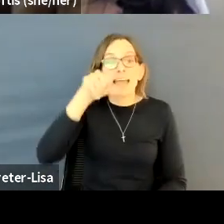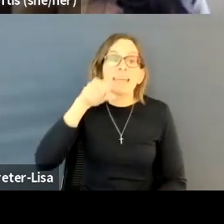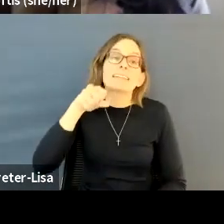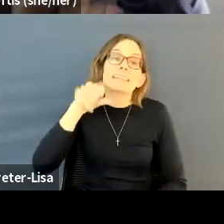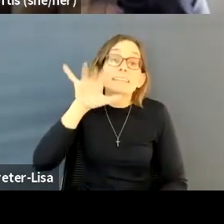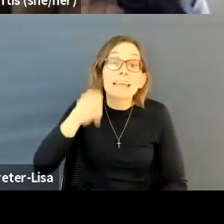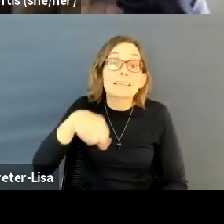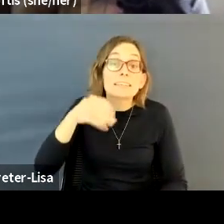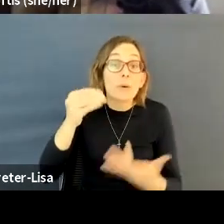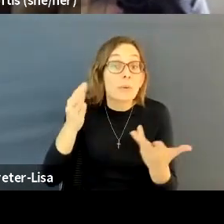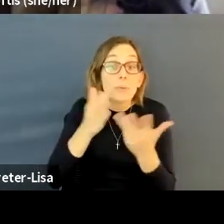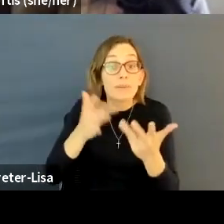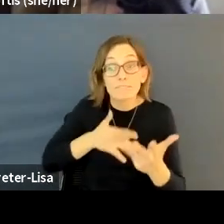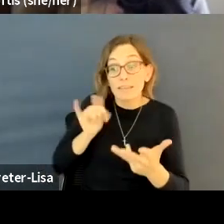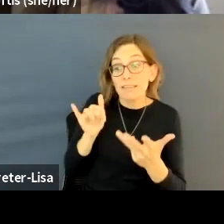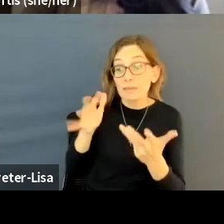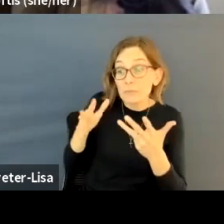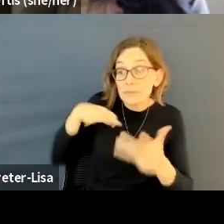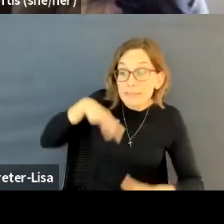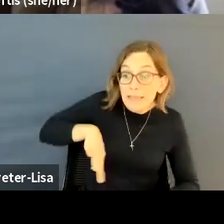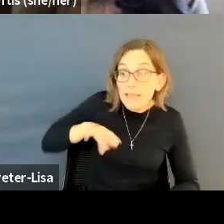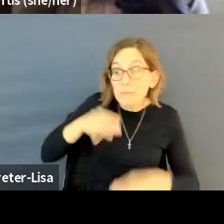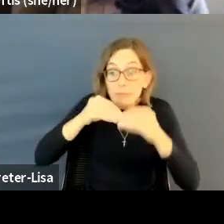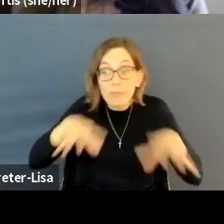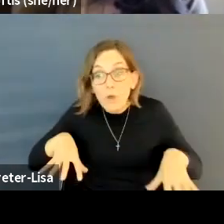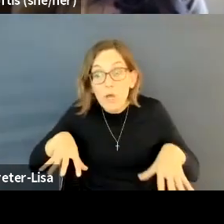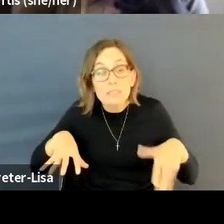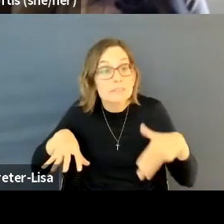What did you feel like you gained or lost in that?